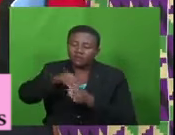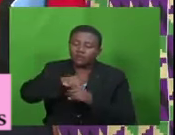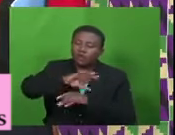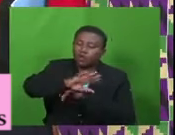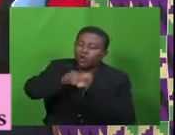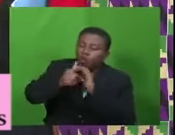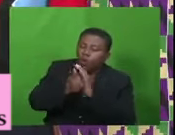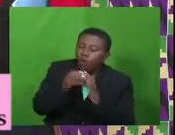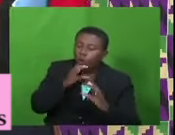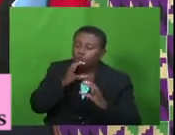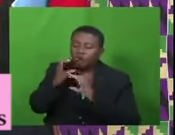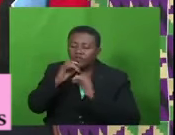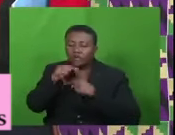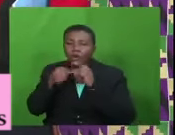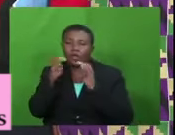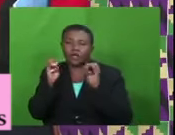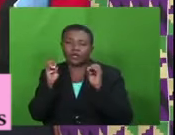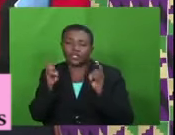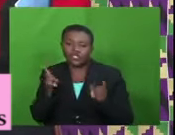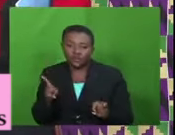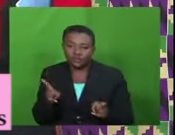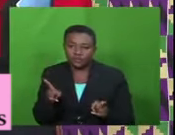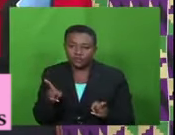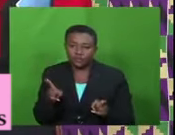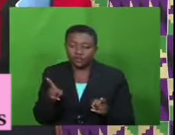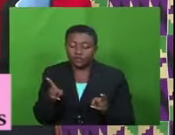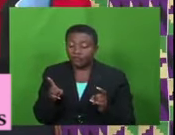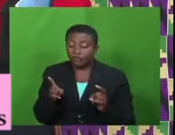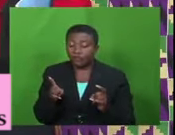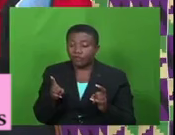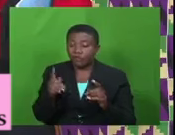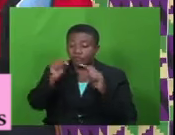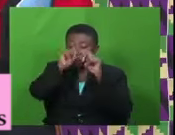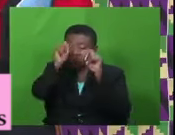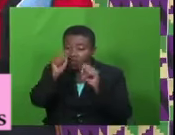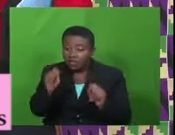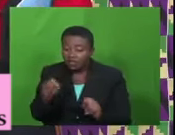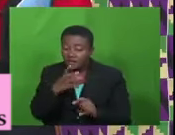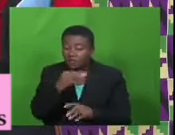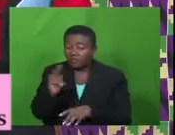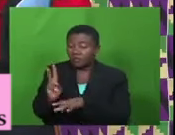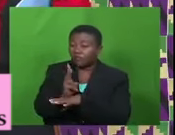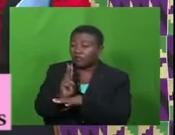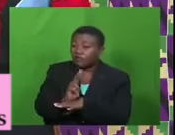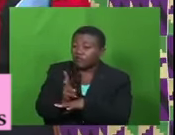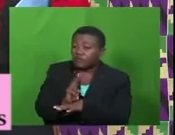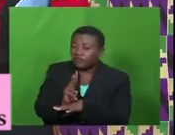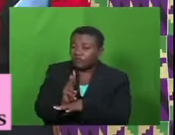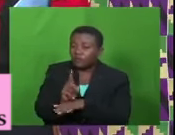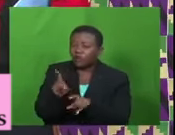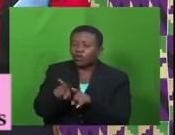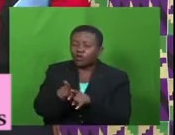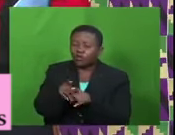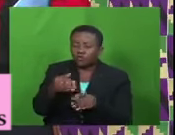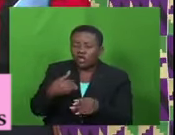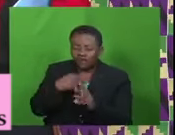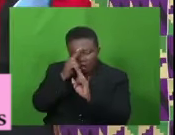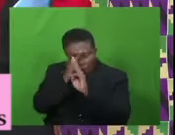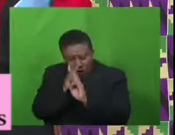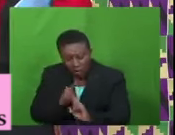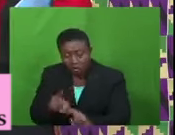conversations about education. Technical and vocational education are being given the place of honor they